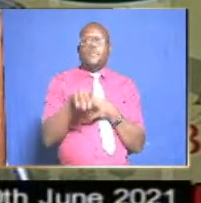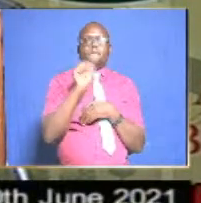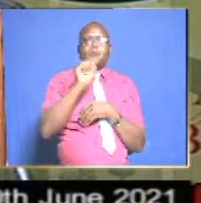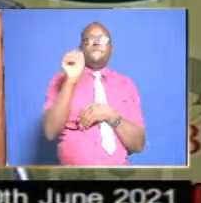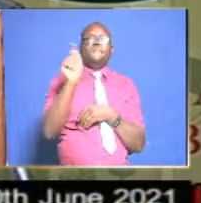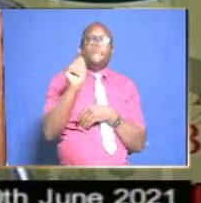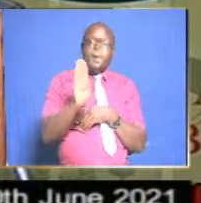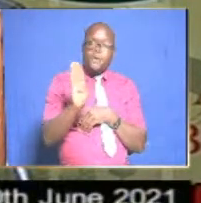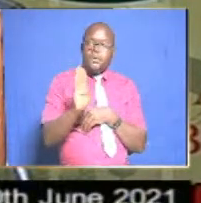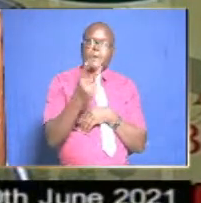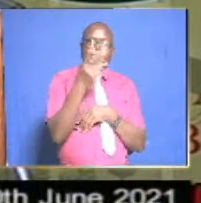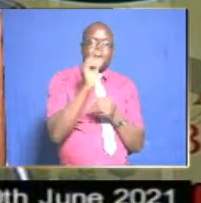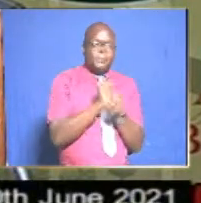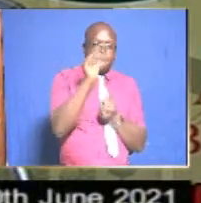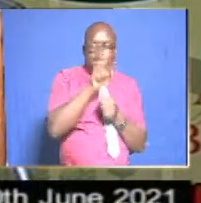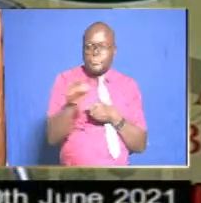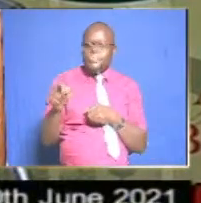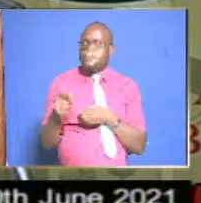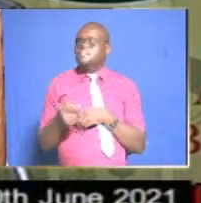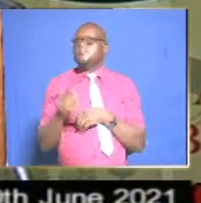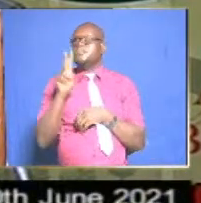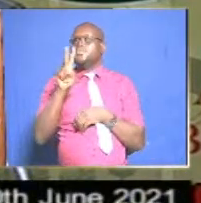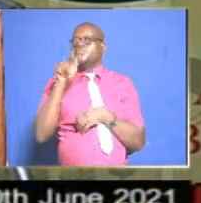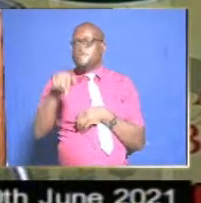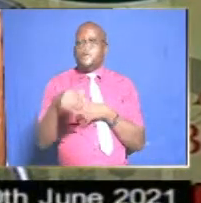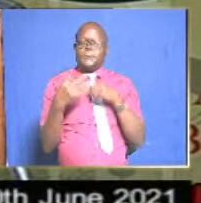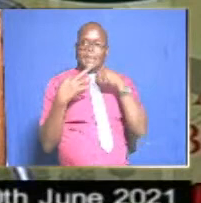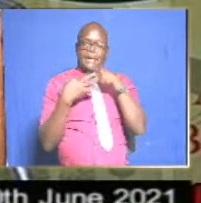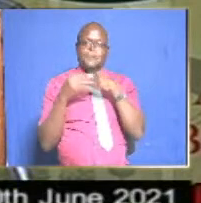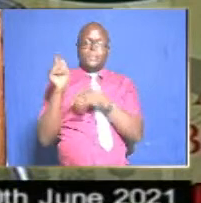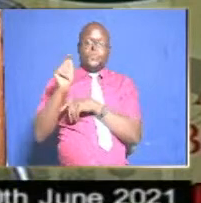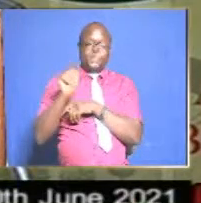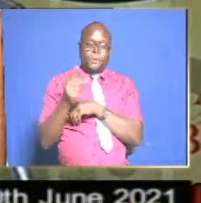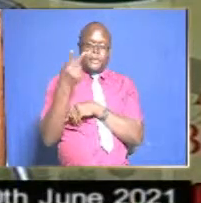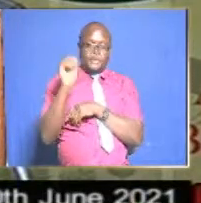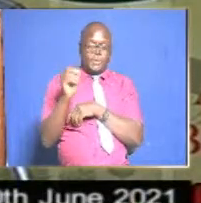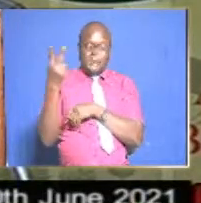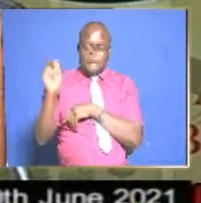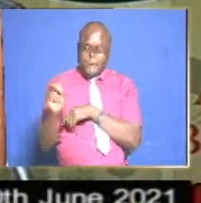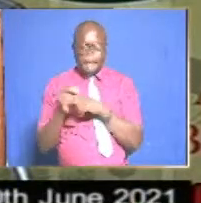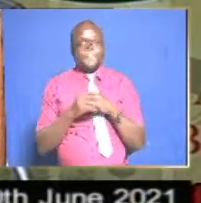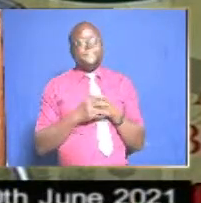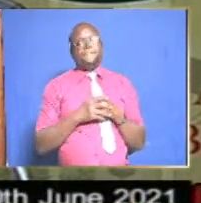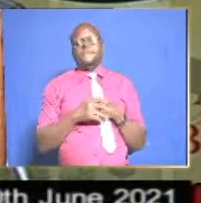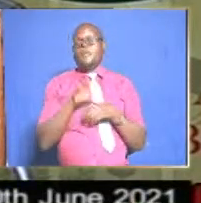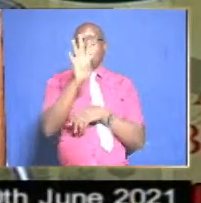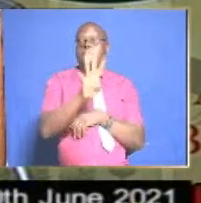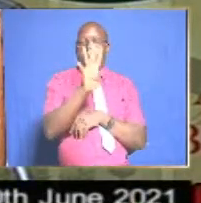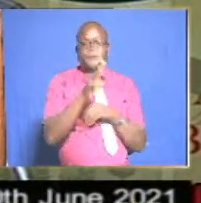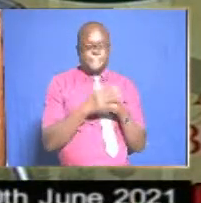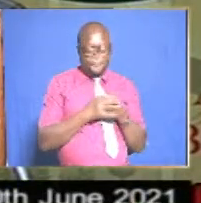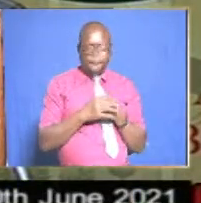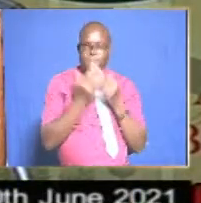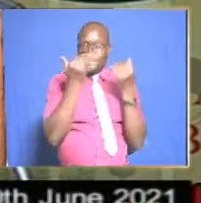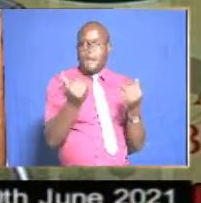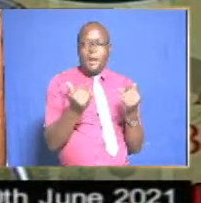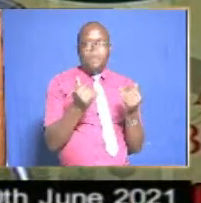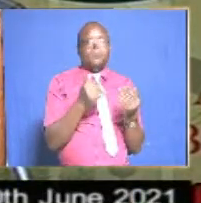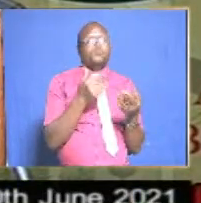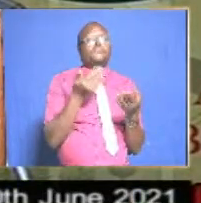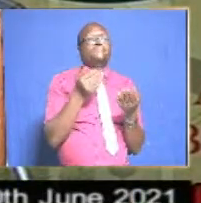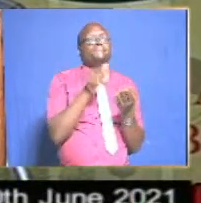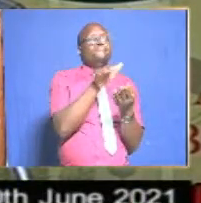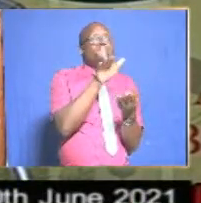in 2013 to KES 2.8 trillion in 2020. Fourth, the current account deficit improved